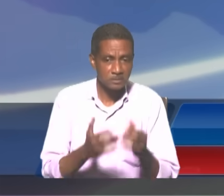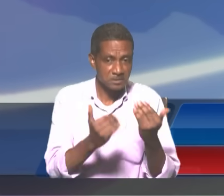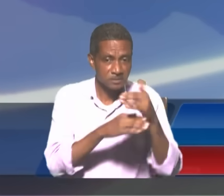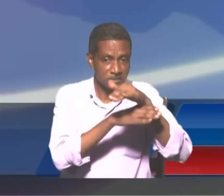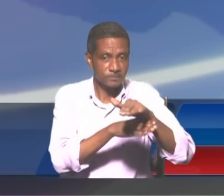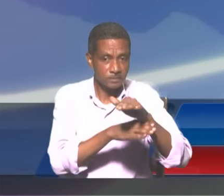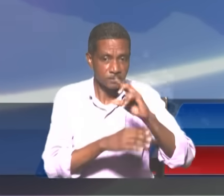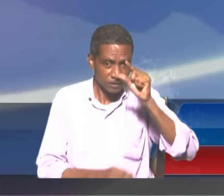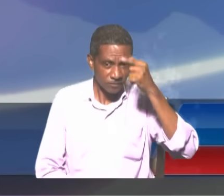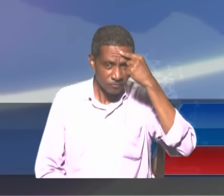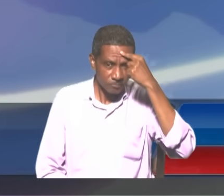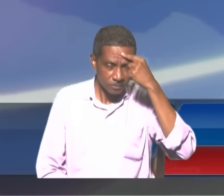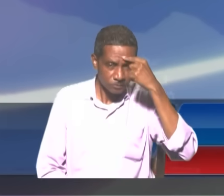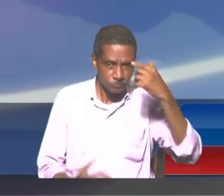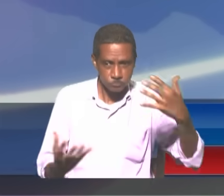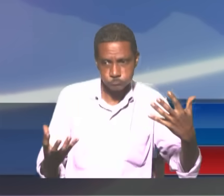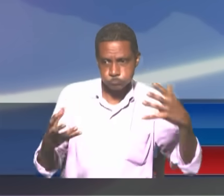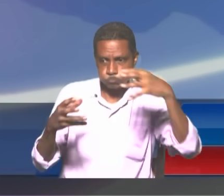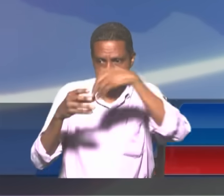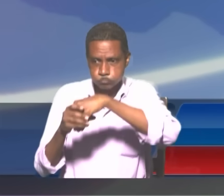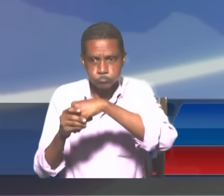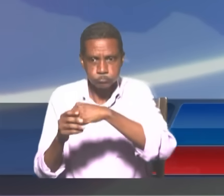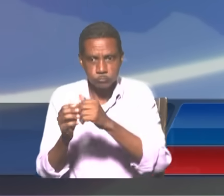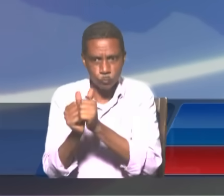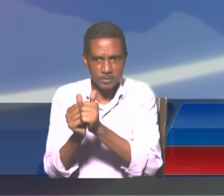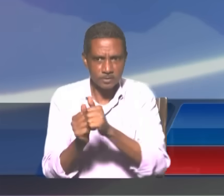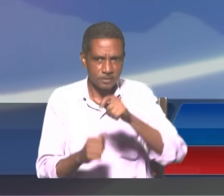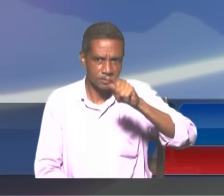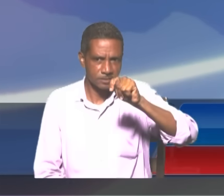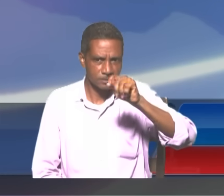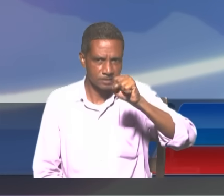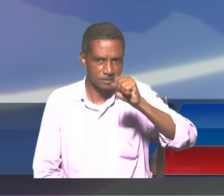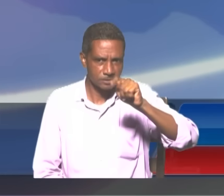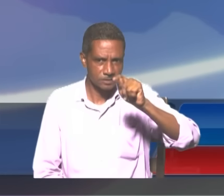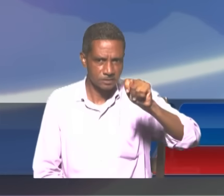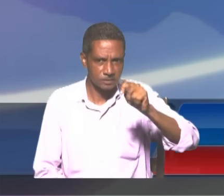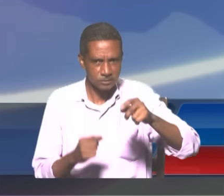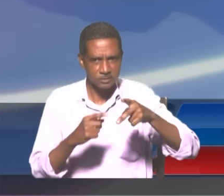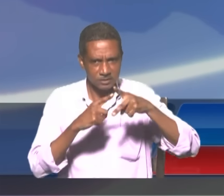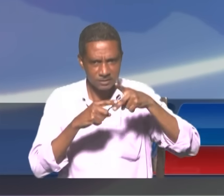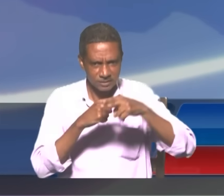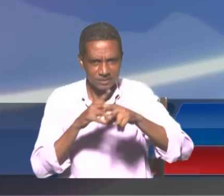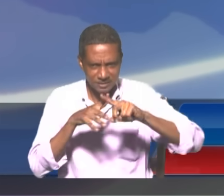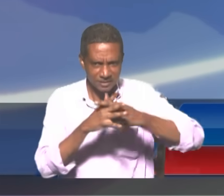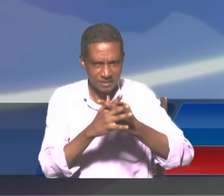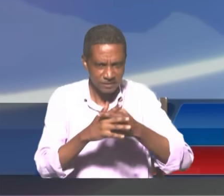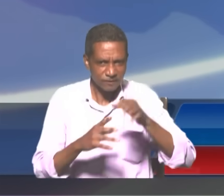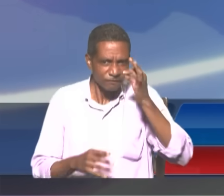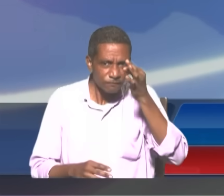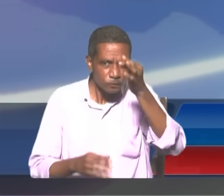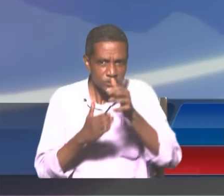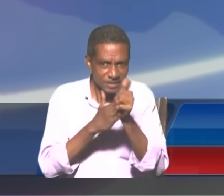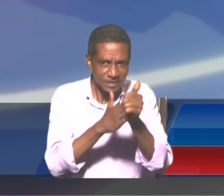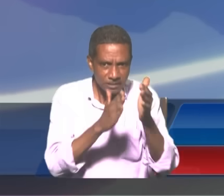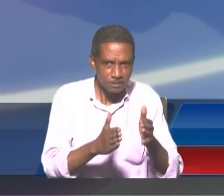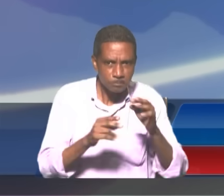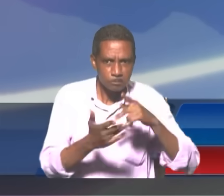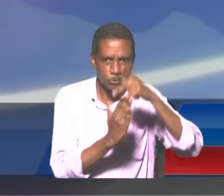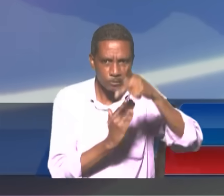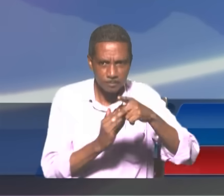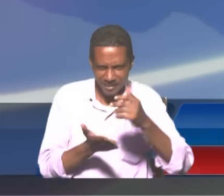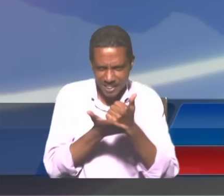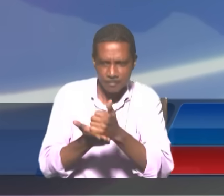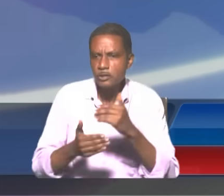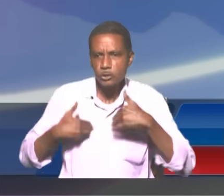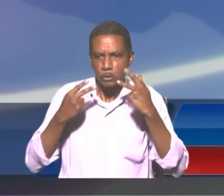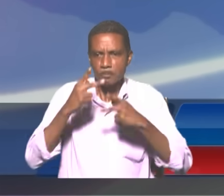And the government has joined forces with TSTT to launch the Future Leaders Programme, aimed at equipping young people with skills in